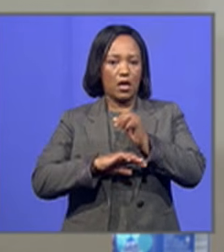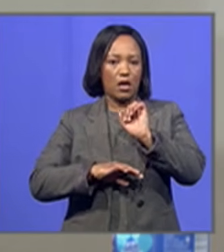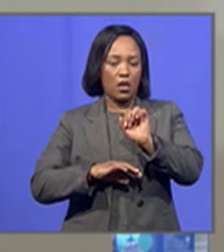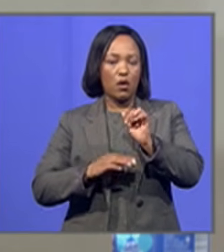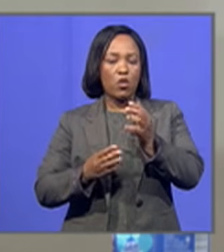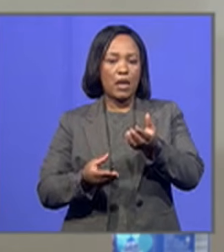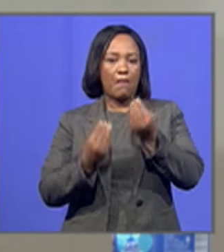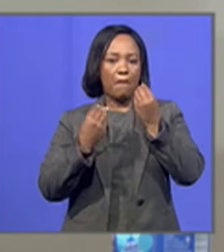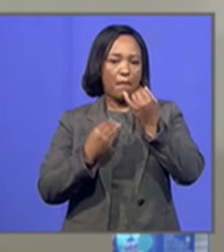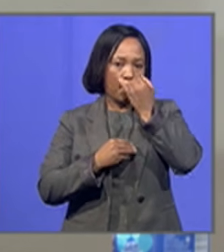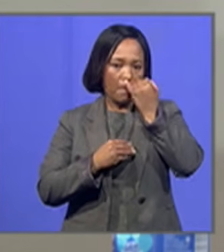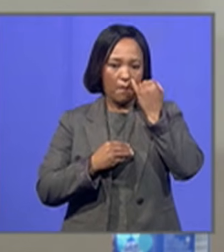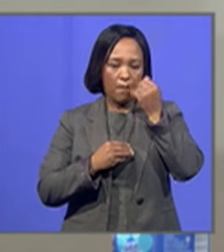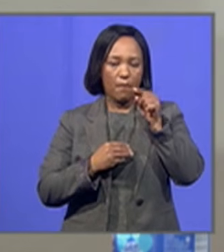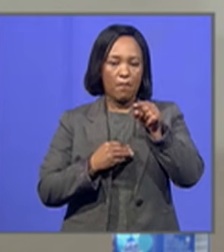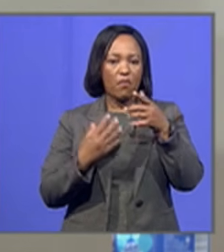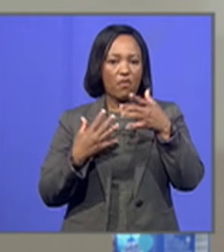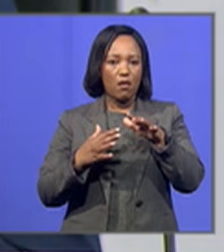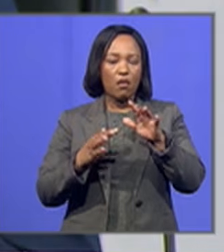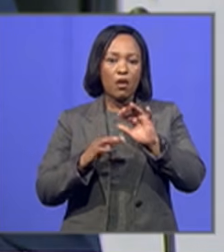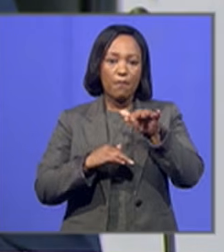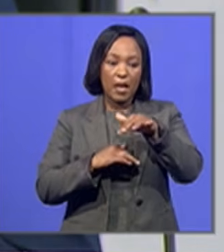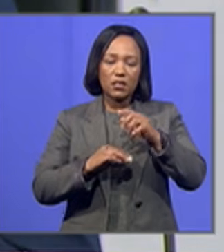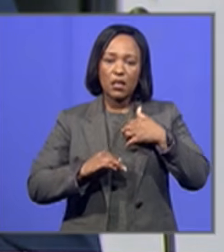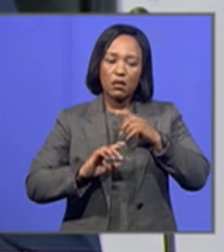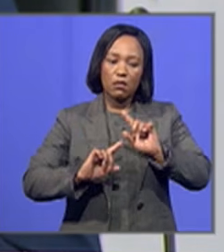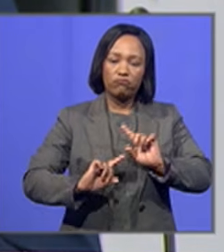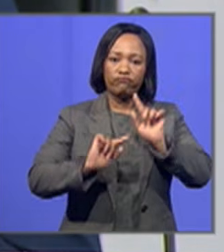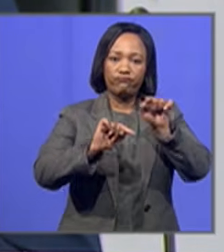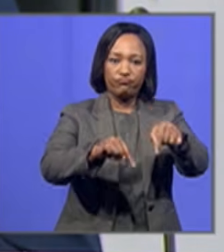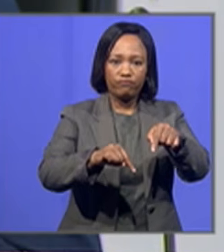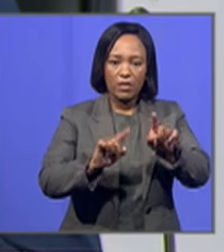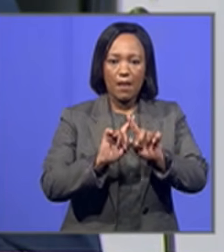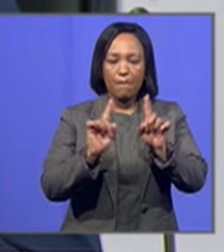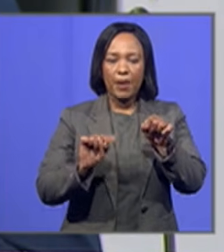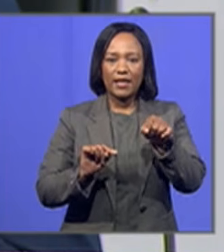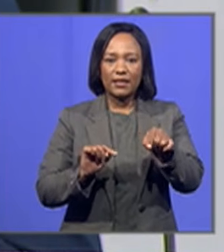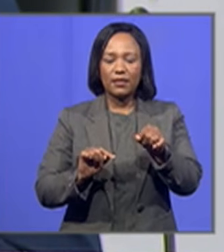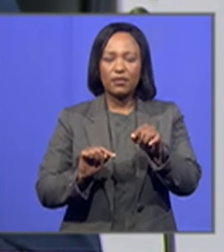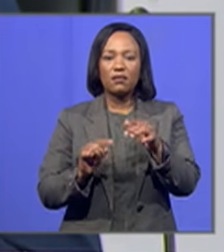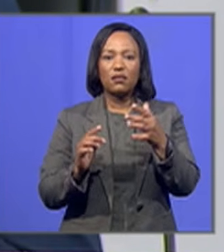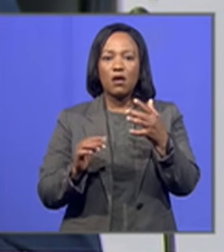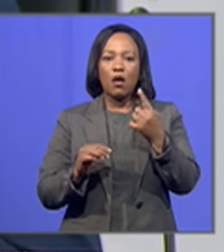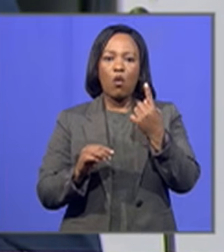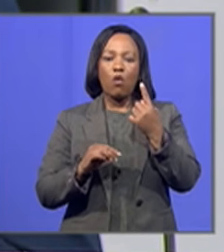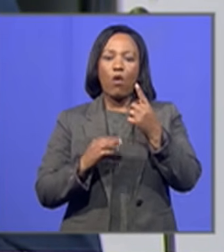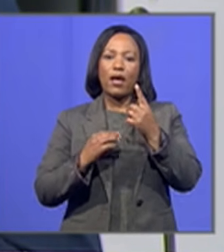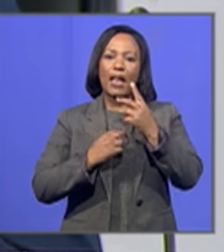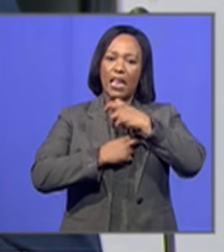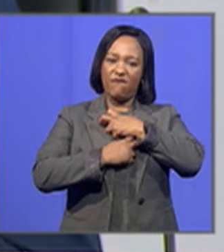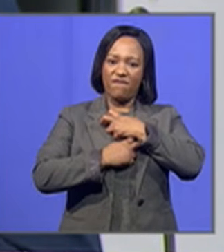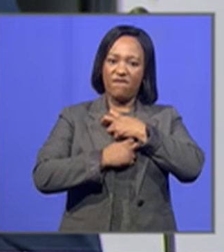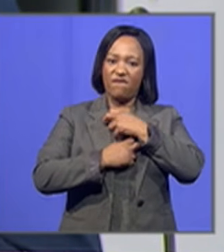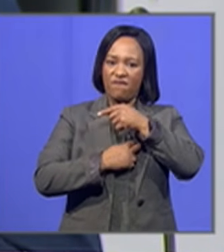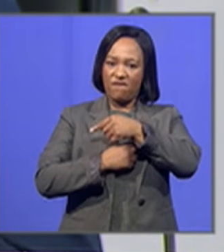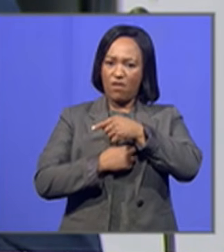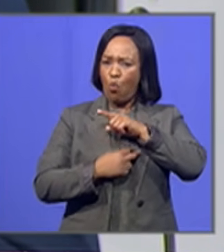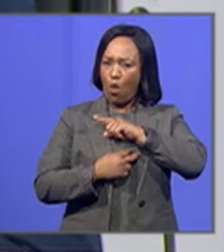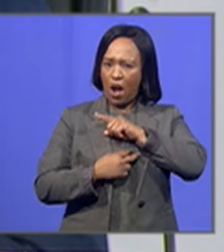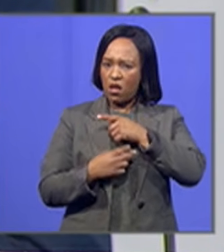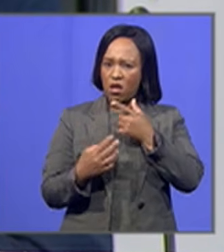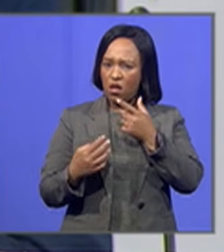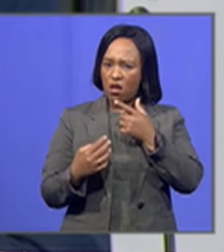tsena, Jacob o ile a phallela sebakeng seo di fumanweng ho sona. Le ha empa a ne a nkile letsatsi la phomolo mosebetsing. Potso ke hore